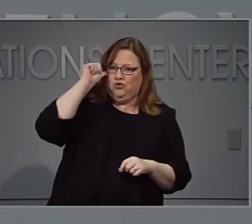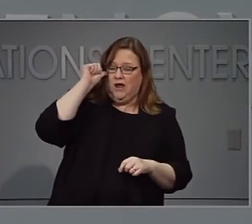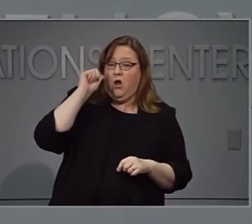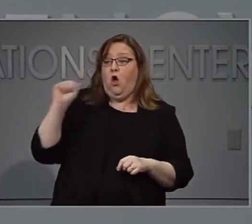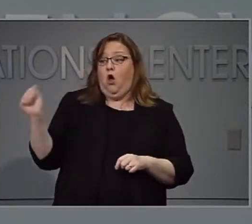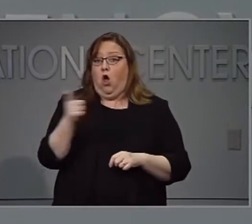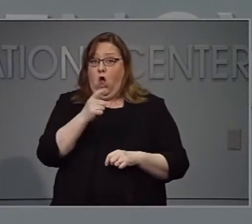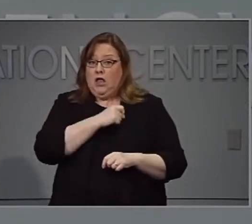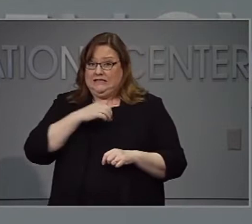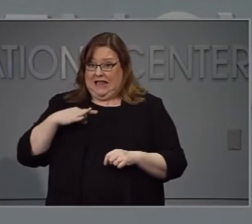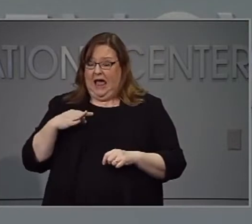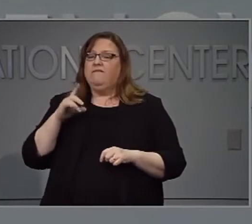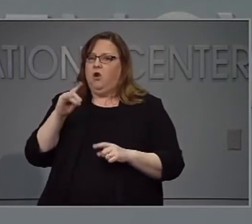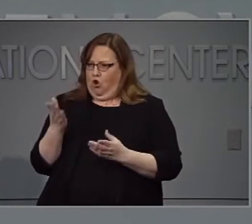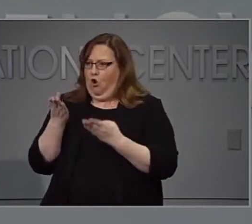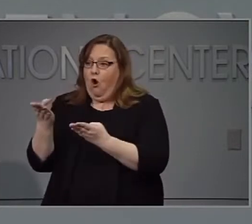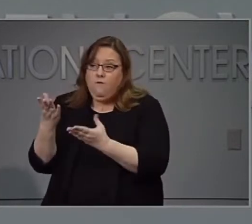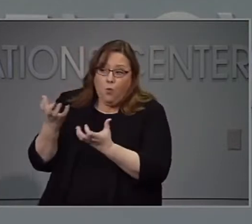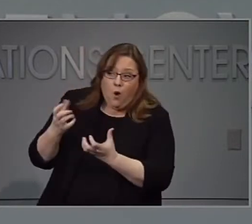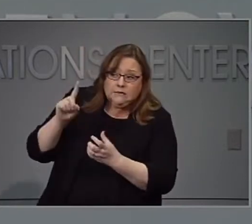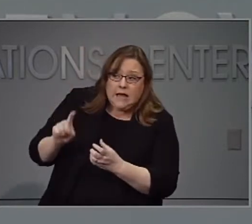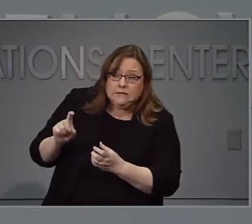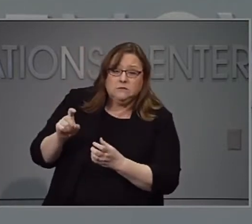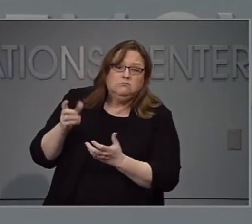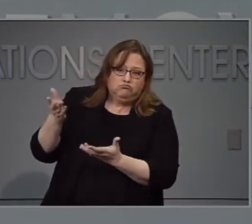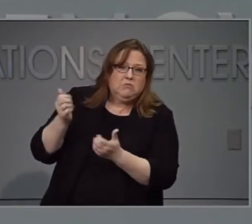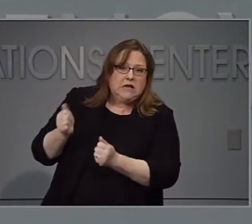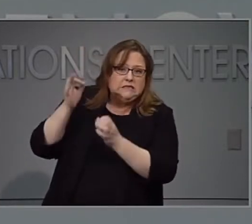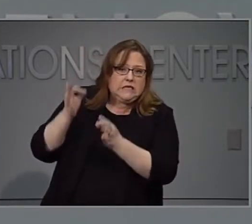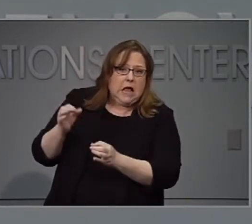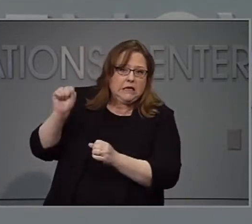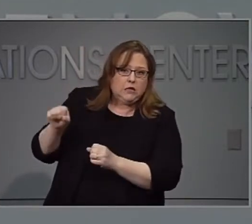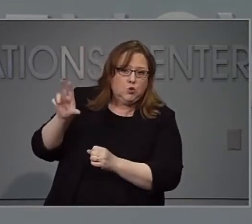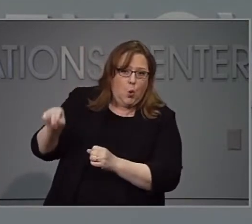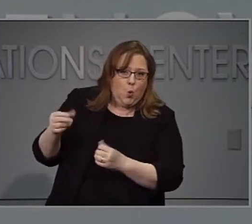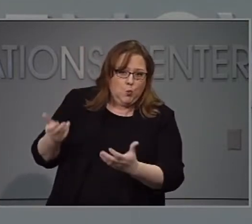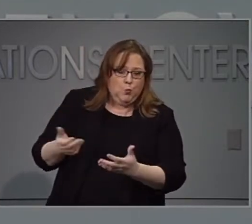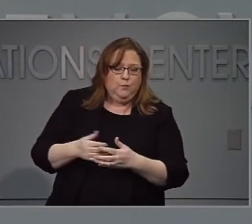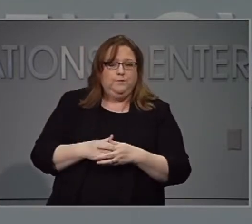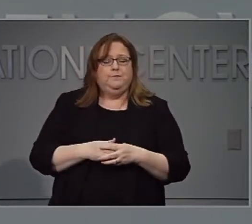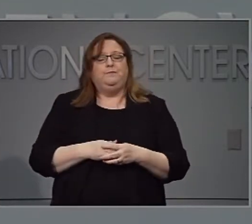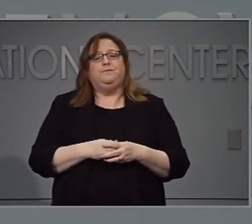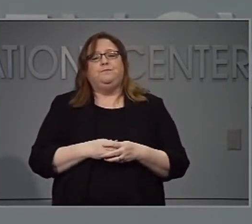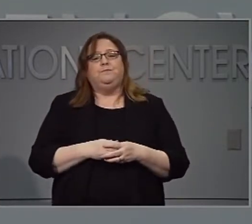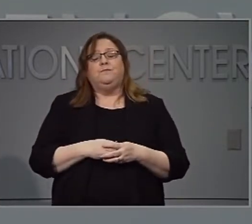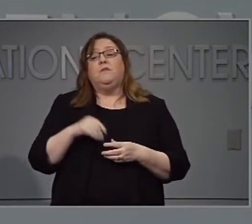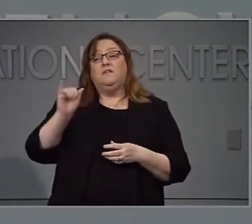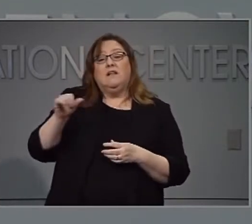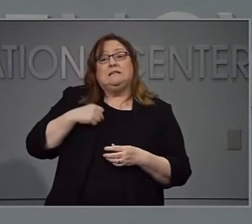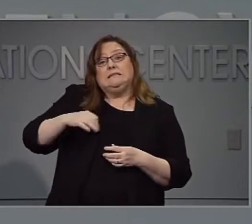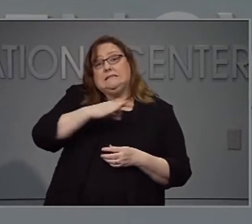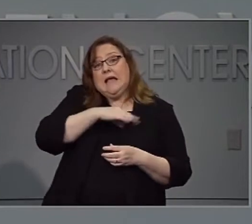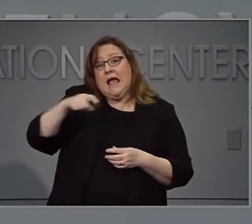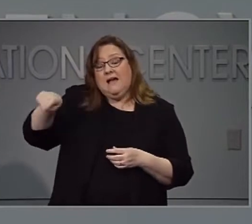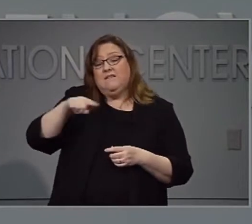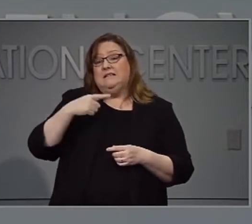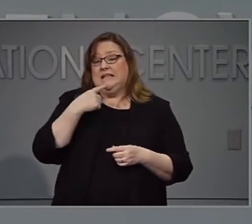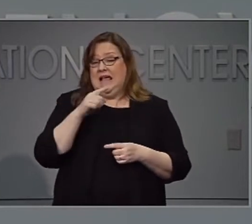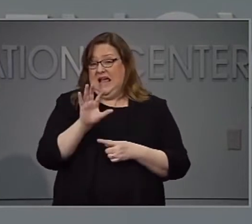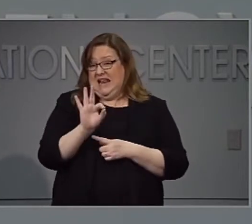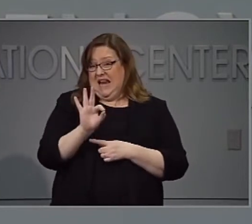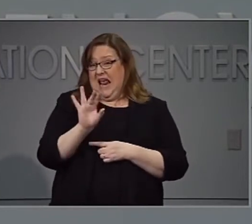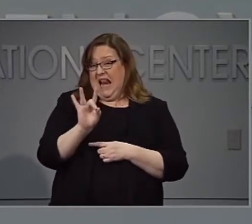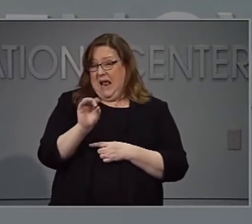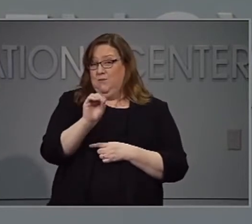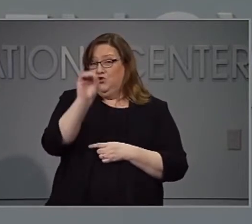testing for COVID-19. We are learning from our prison staff at Noose who report that approximately